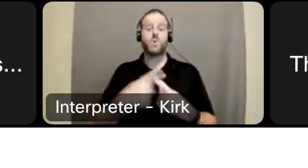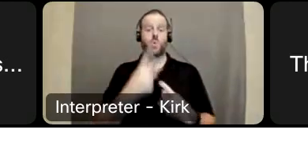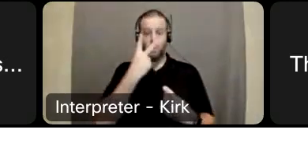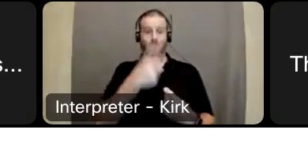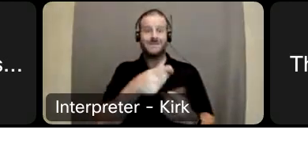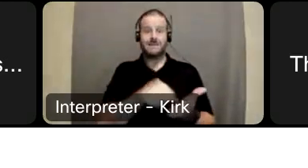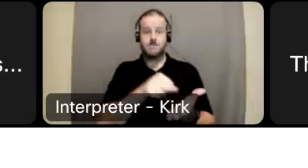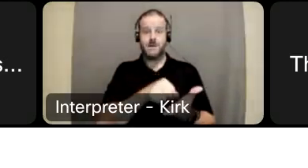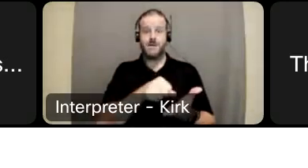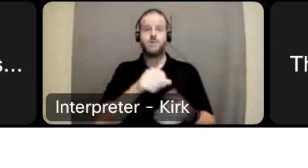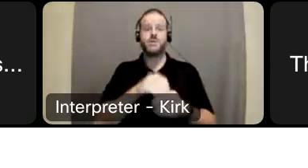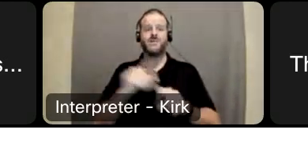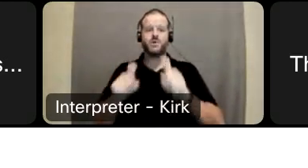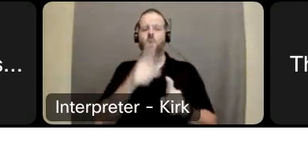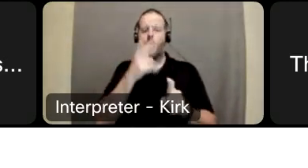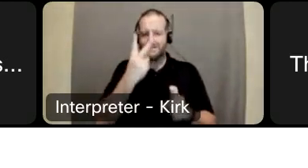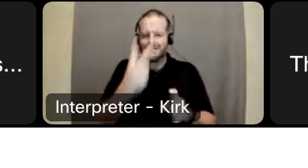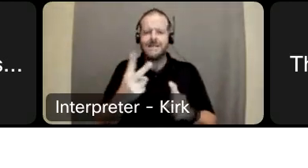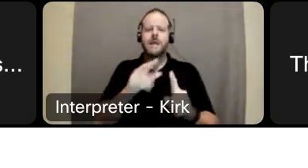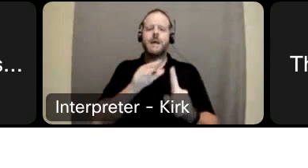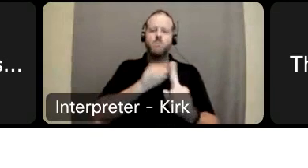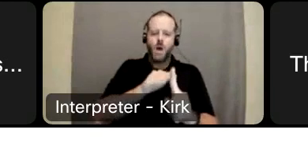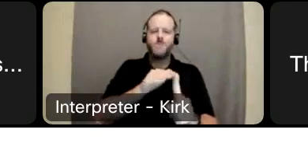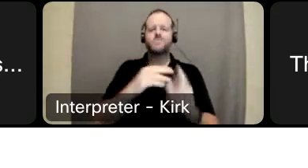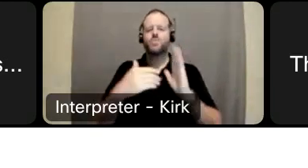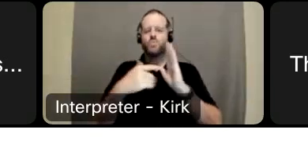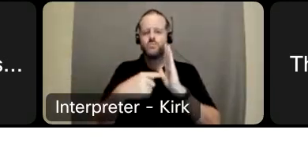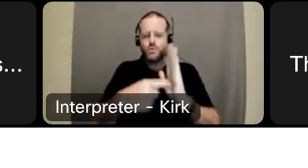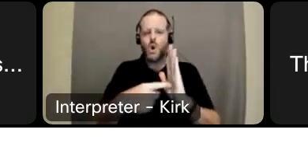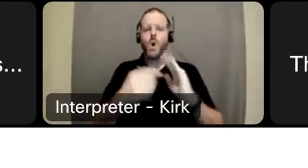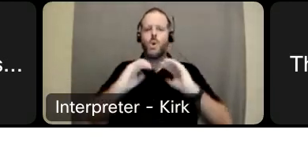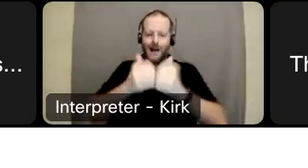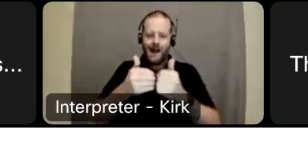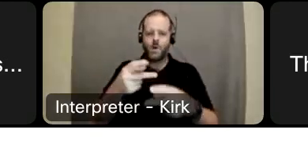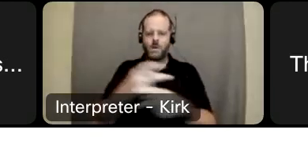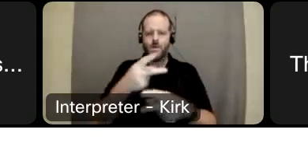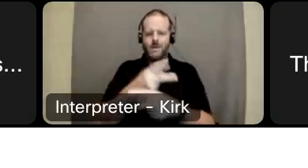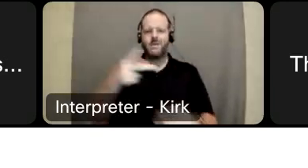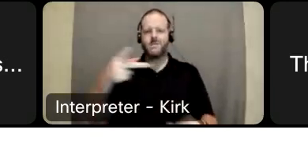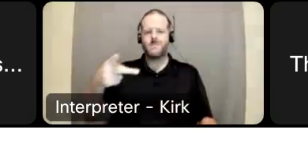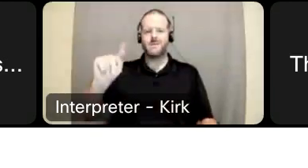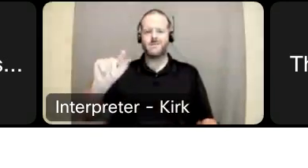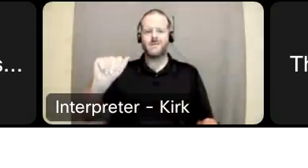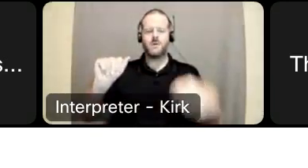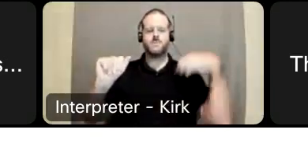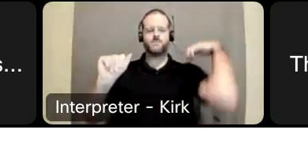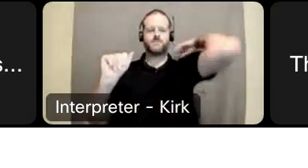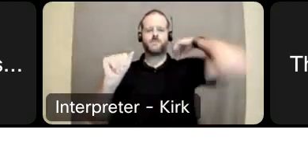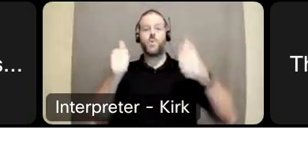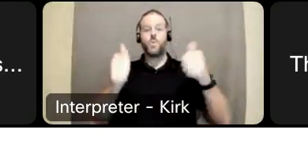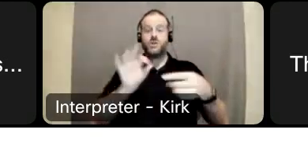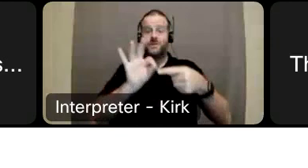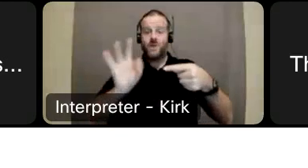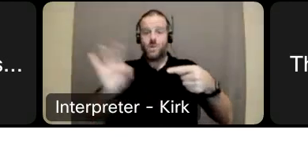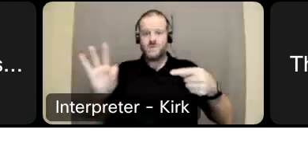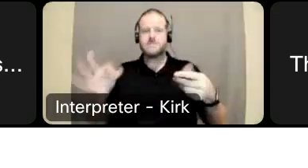in the survey, you'll see some prompts just to remind you how we calculate the PTA, which frequencies you're looking at. But